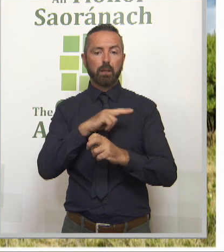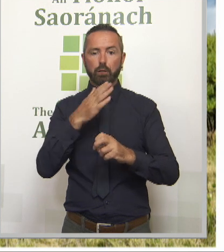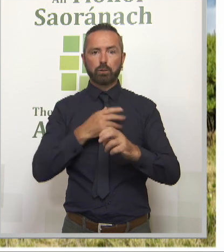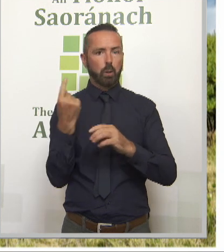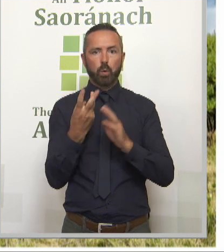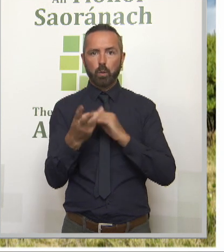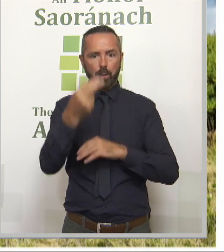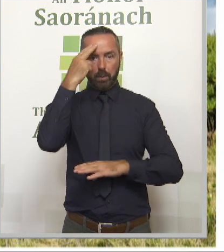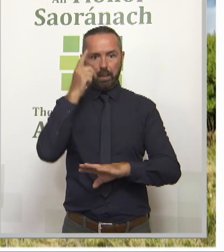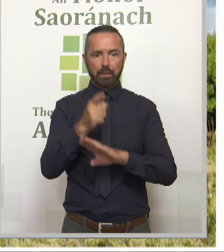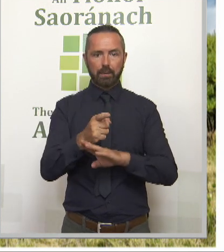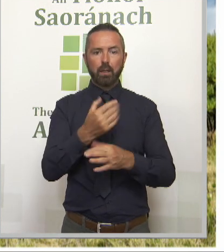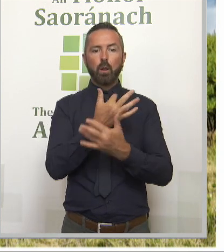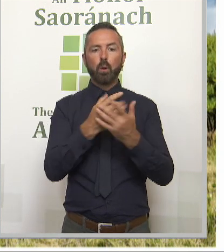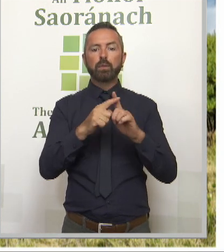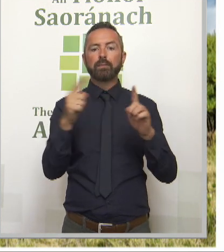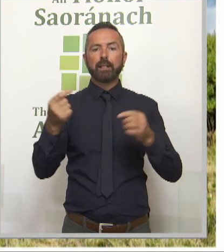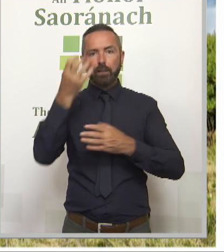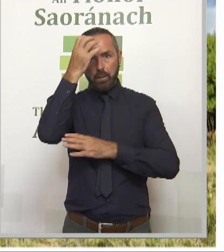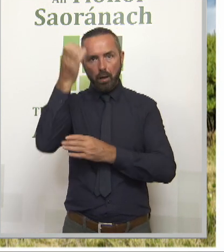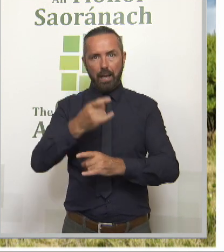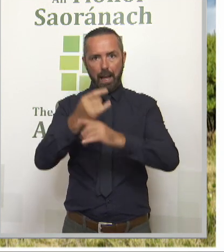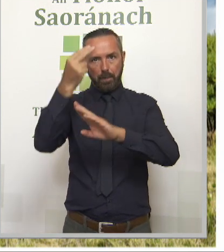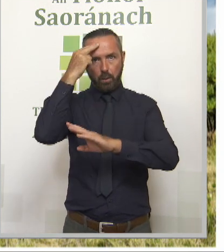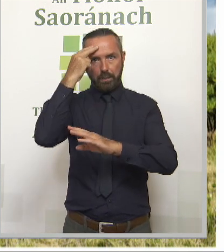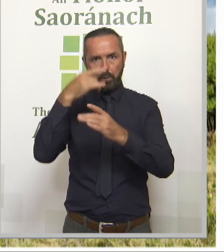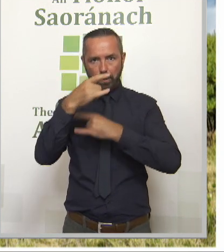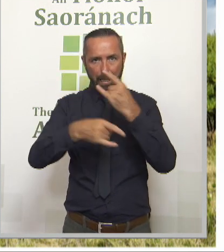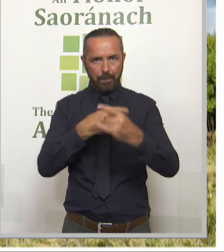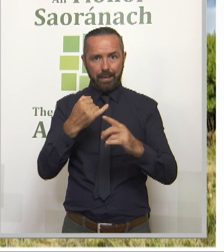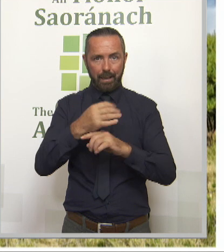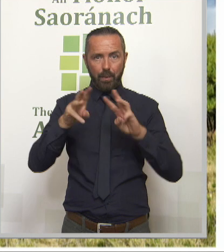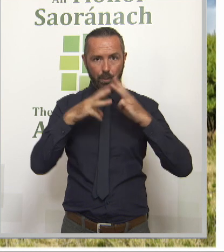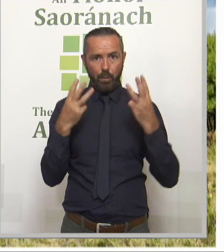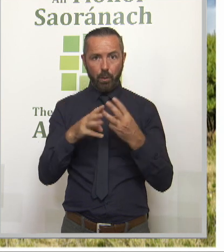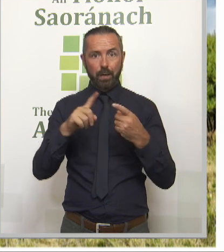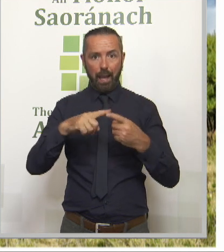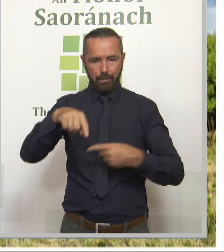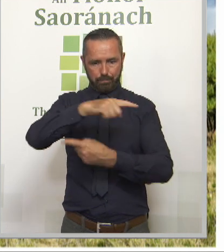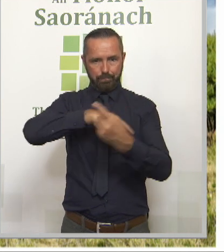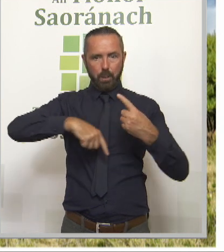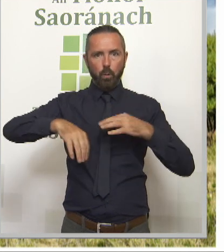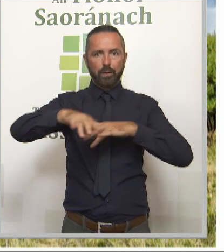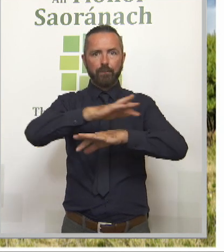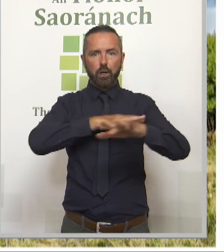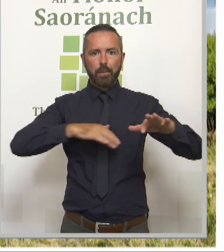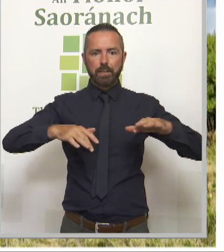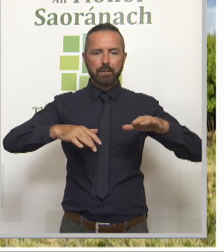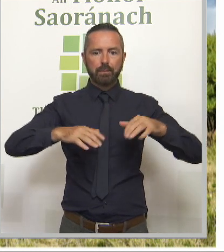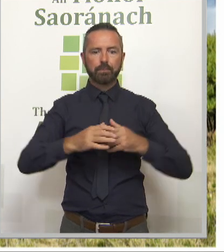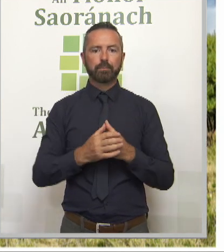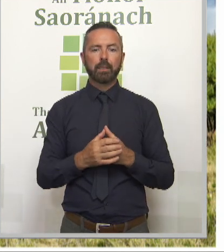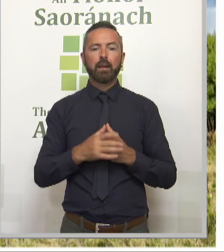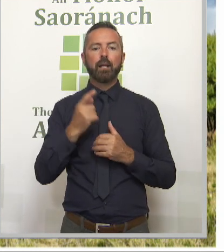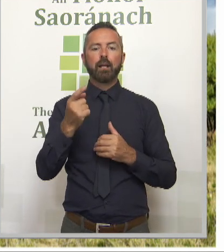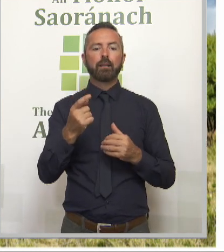these processes. There's a lot of indigenous knowledge that helps us to get to grips with what's going on. And this